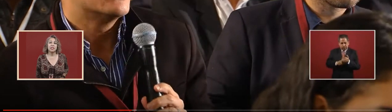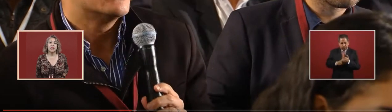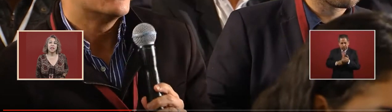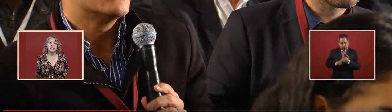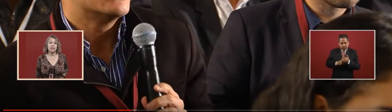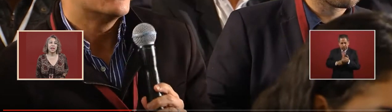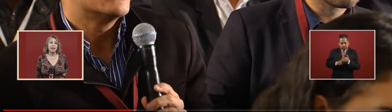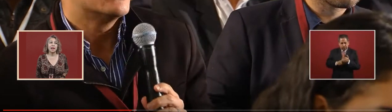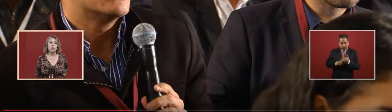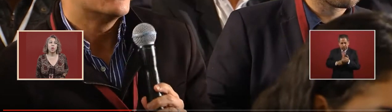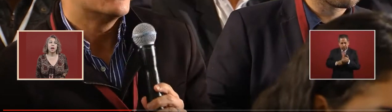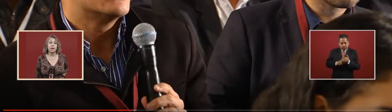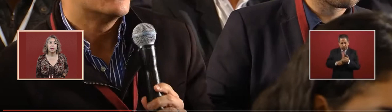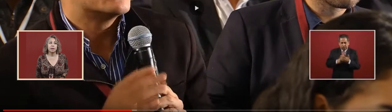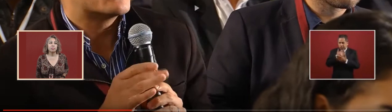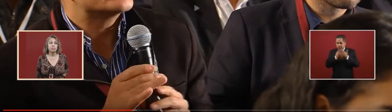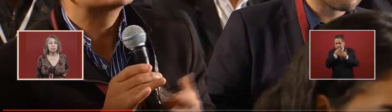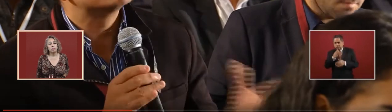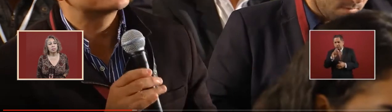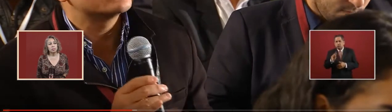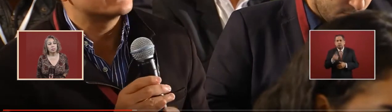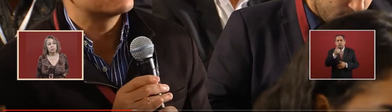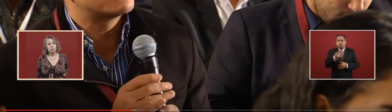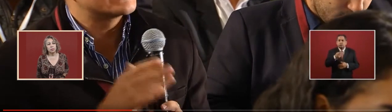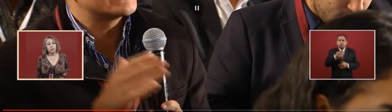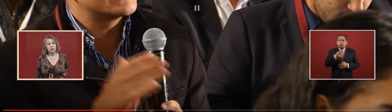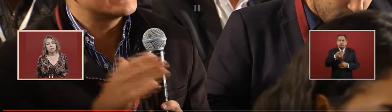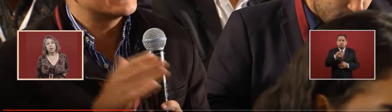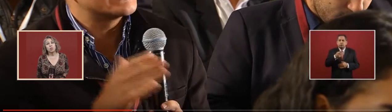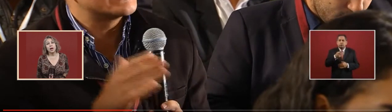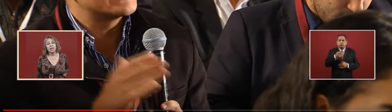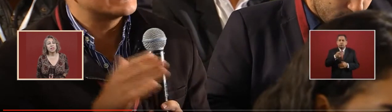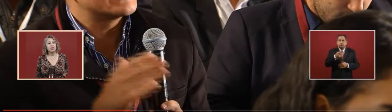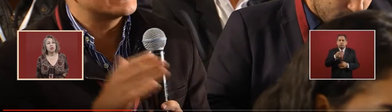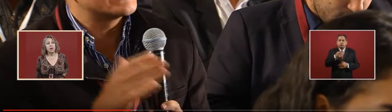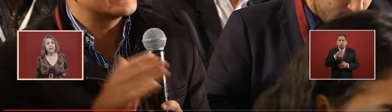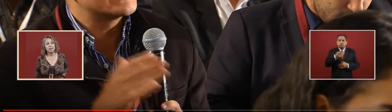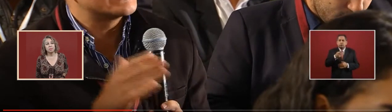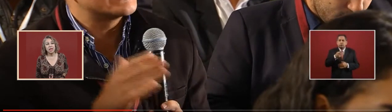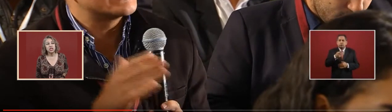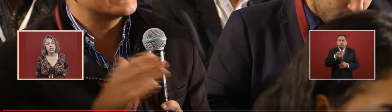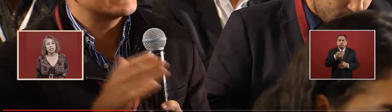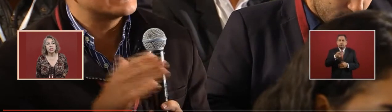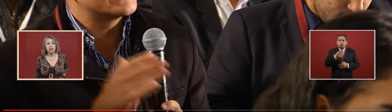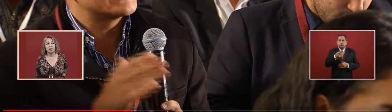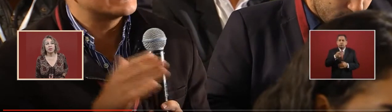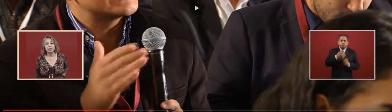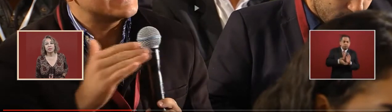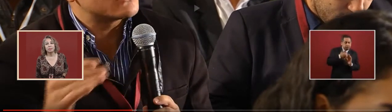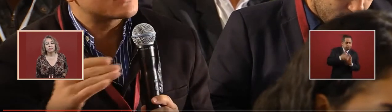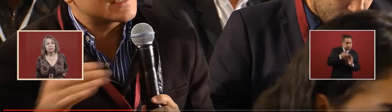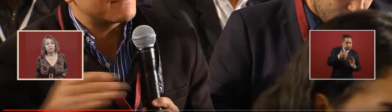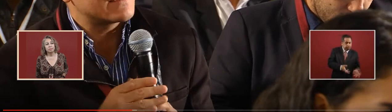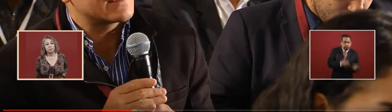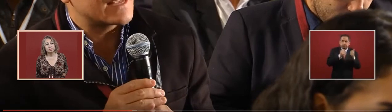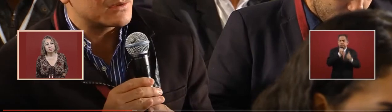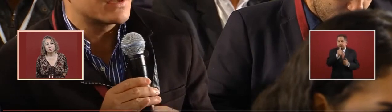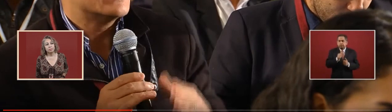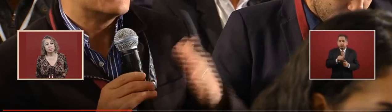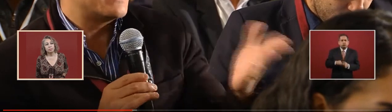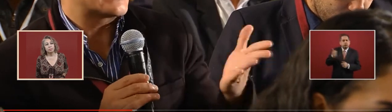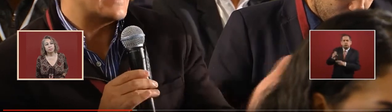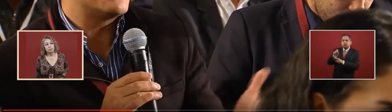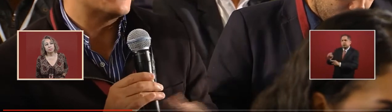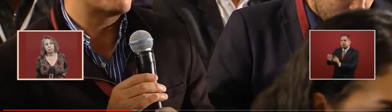says it has like 91. No hay exhumaciones. ¿Por qué? But why is there no exhumations there? Sí, en unos están más